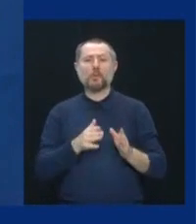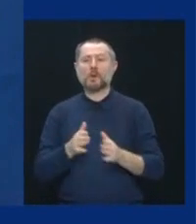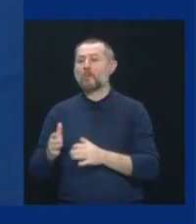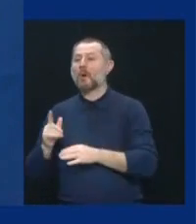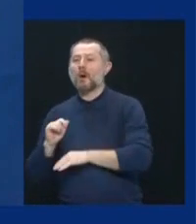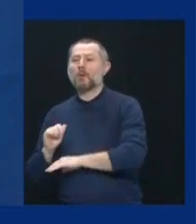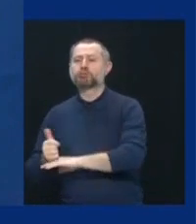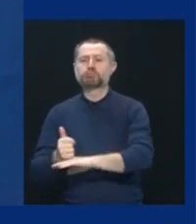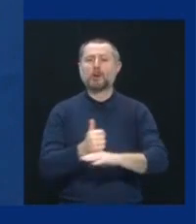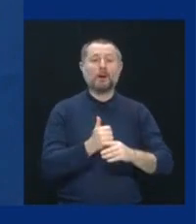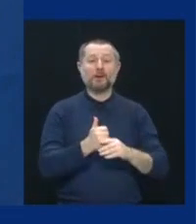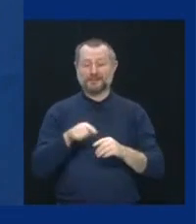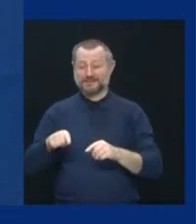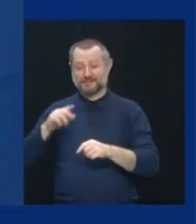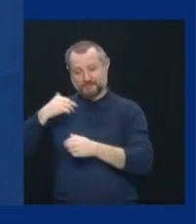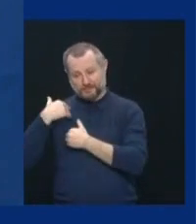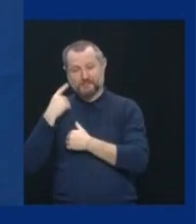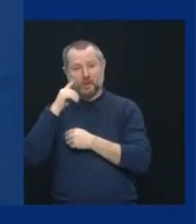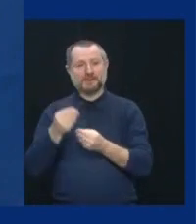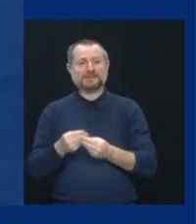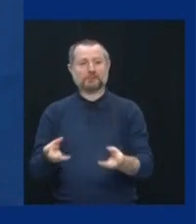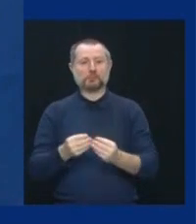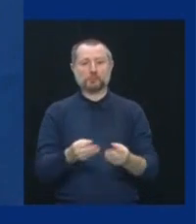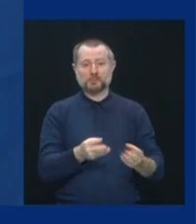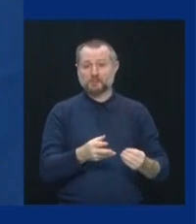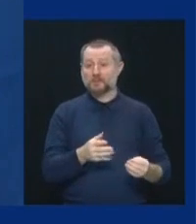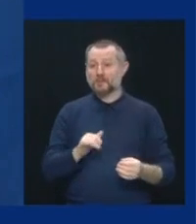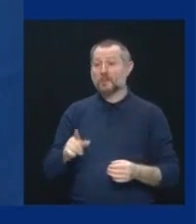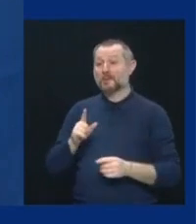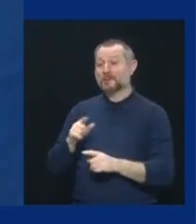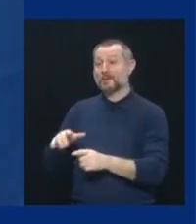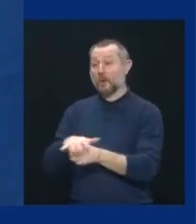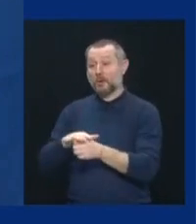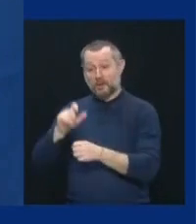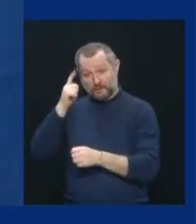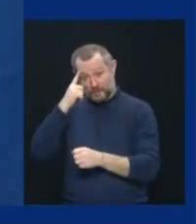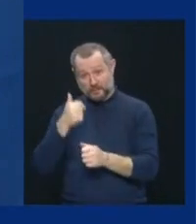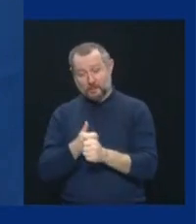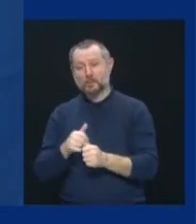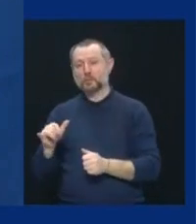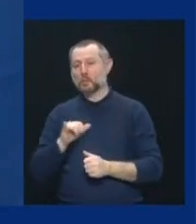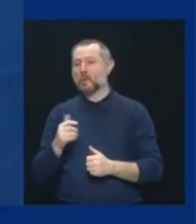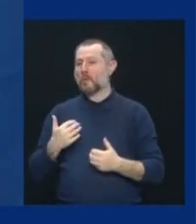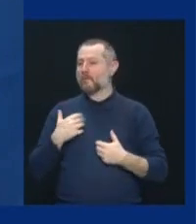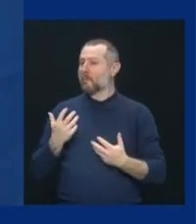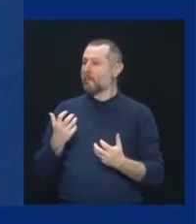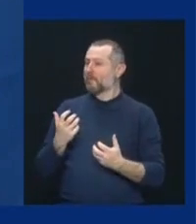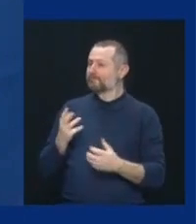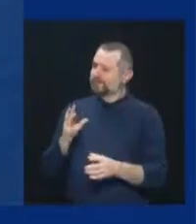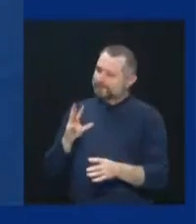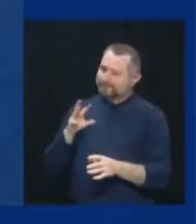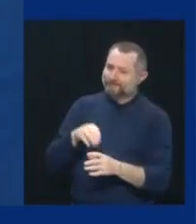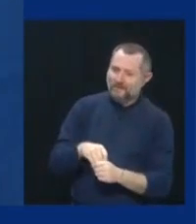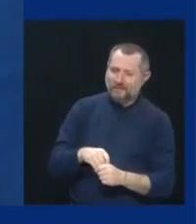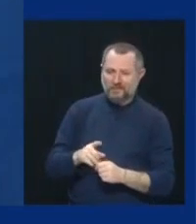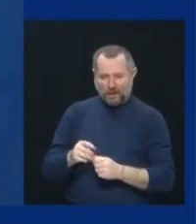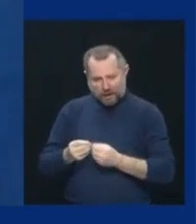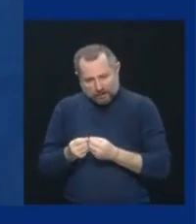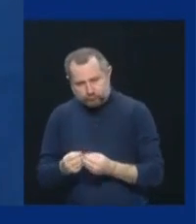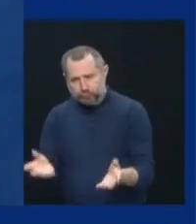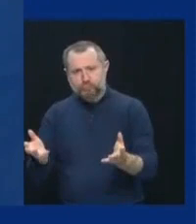started. Local governments also wanted to be in a position to distribute